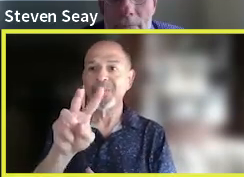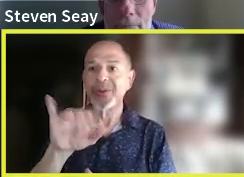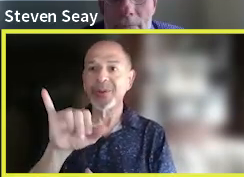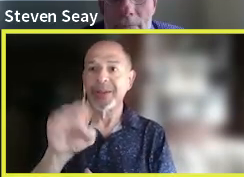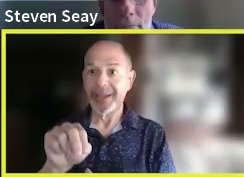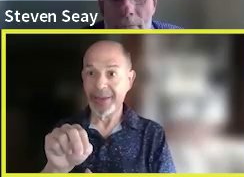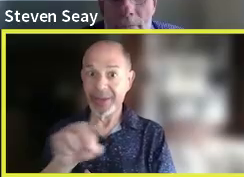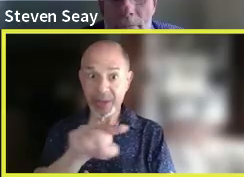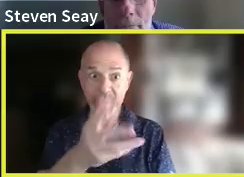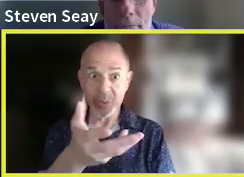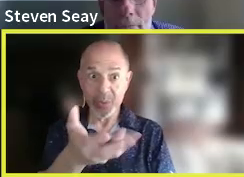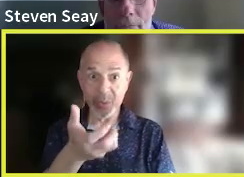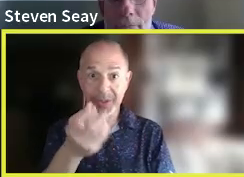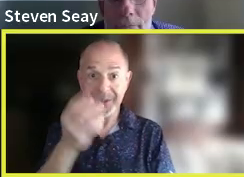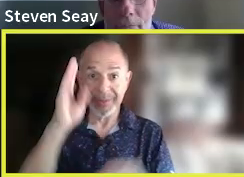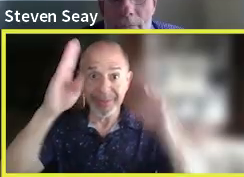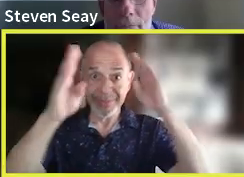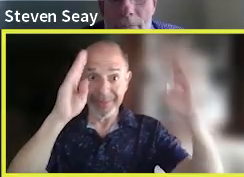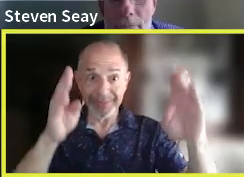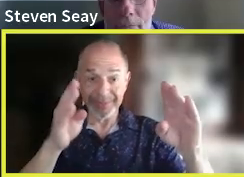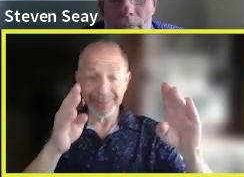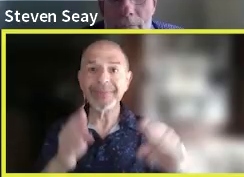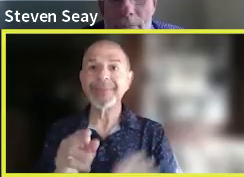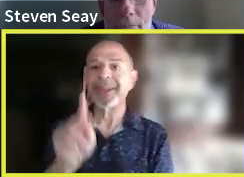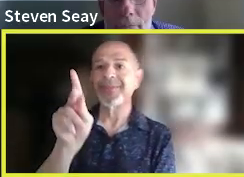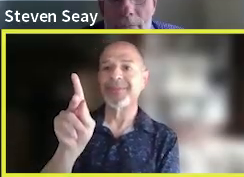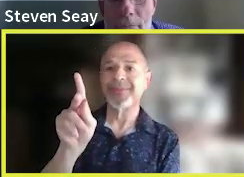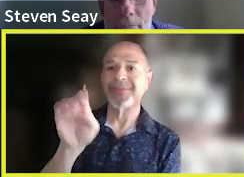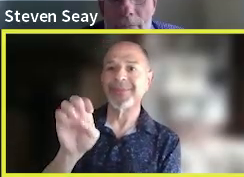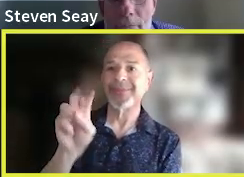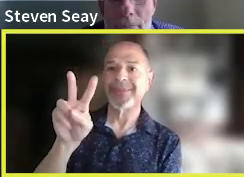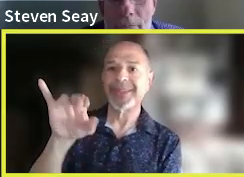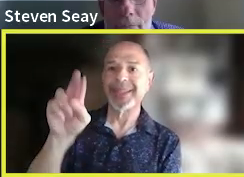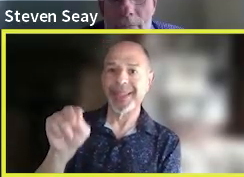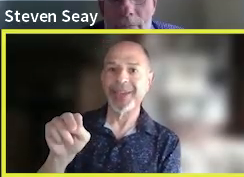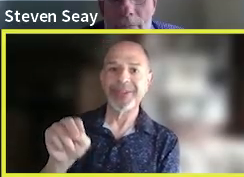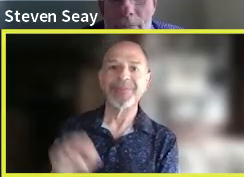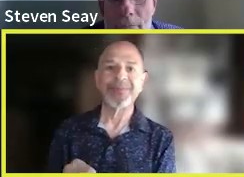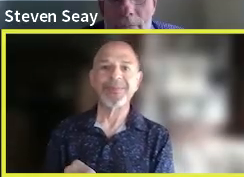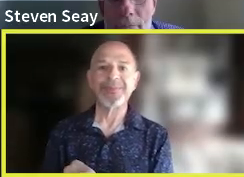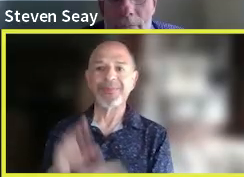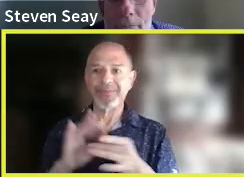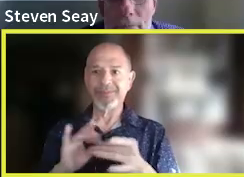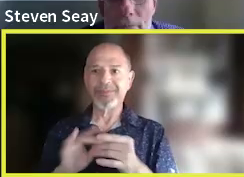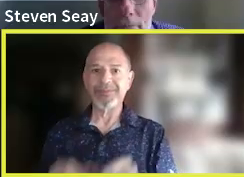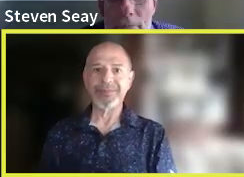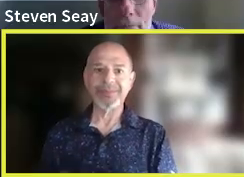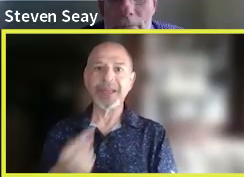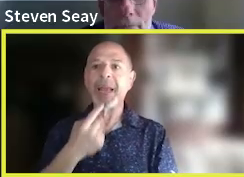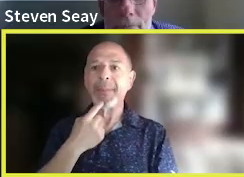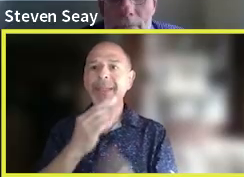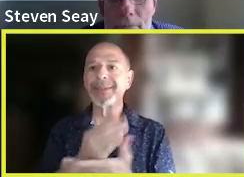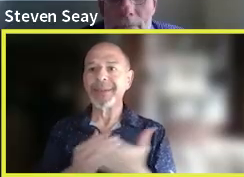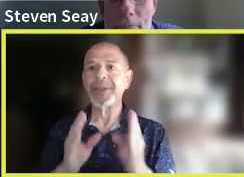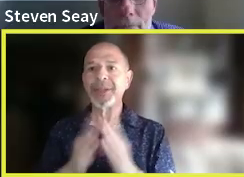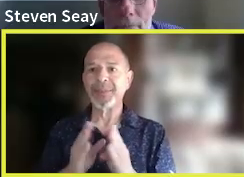everybody. Yeah, thank you very much. You're very welcome. I just wanted to, I know I missed this meeting a little bit today and the last one,